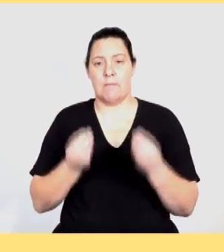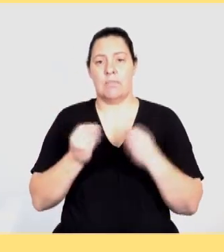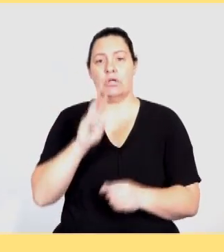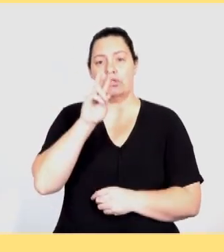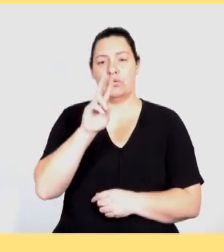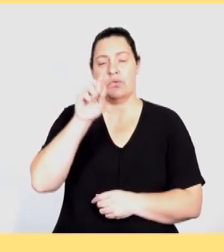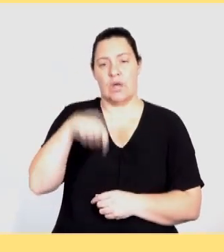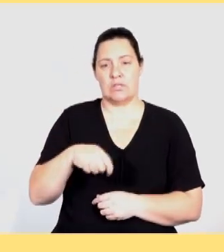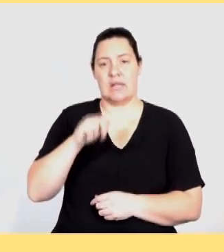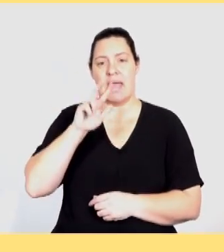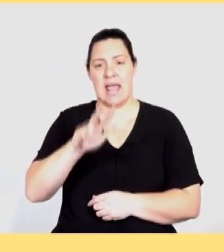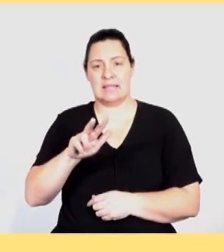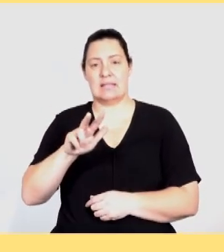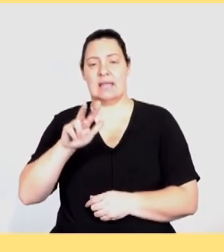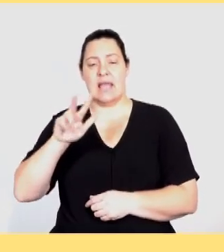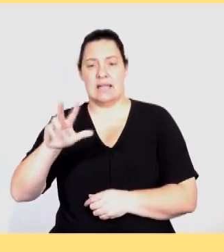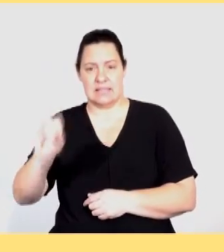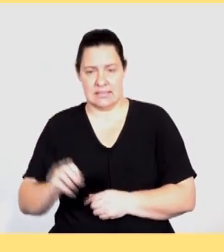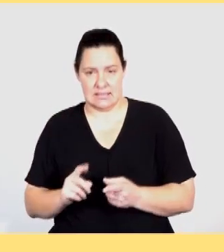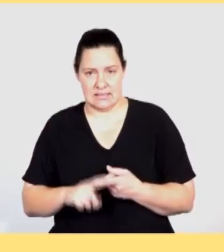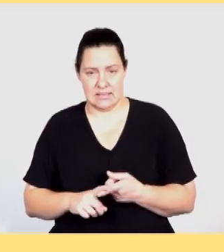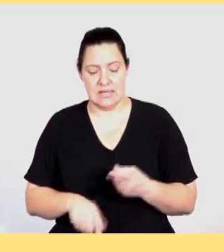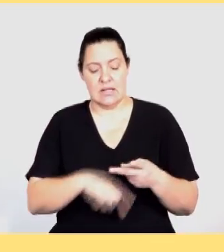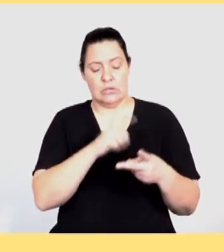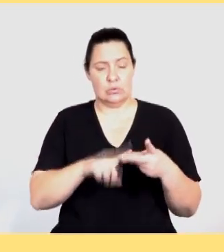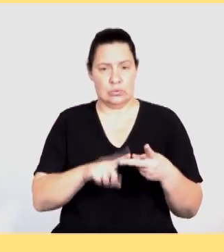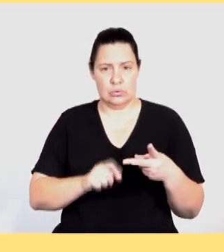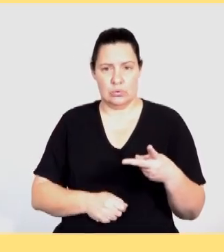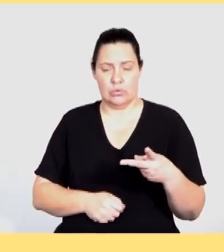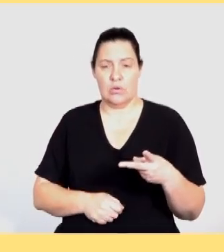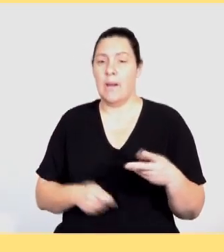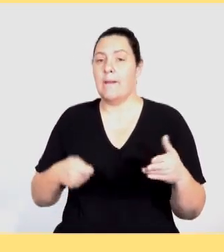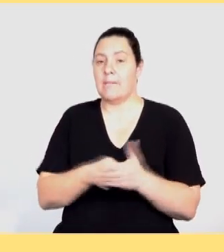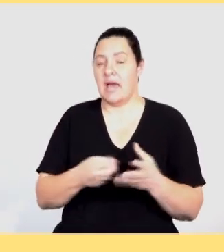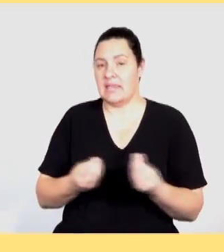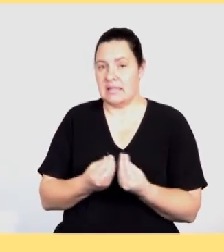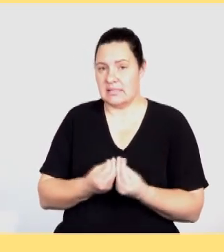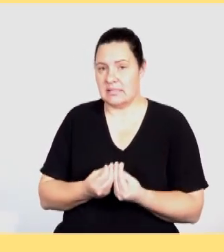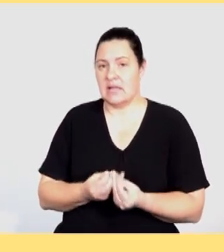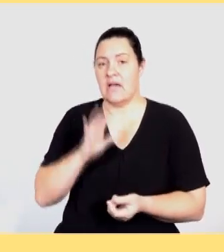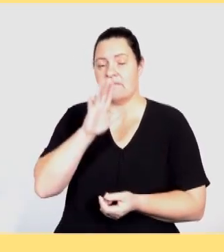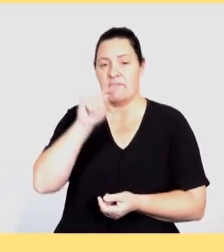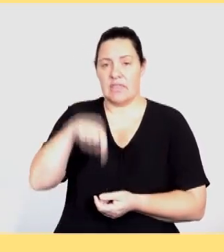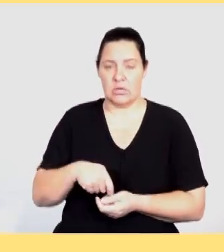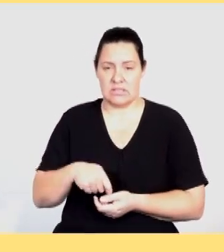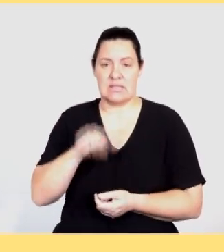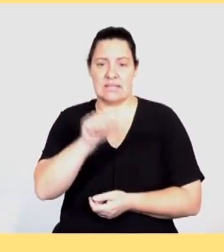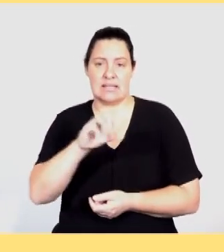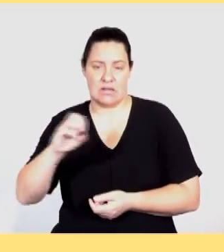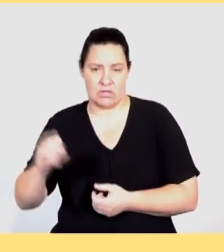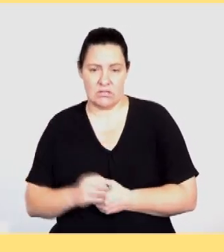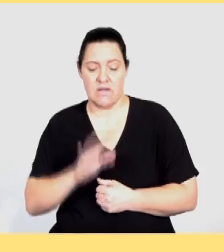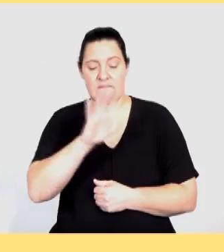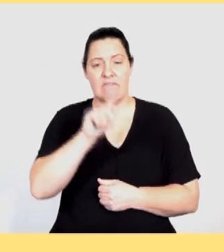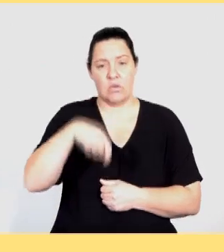get 2,880. This is number one. Number two, we bought goods, remember,